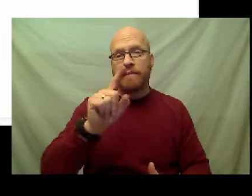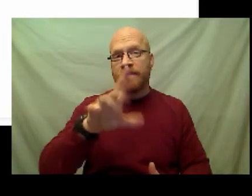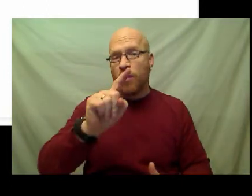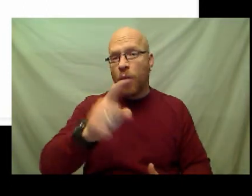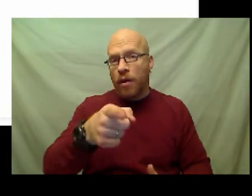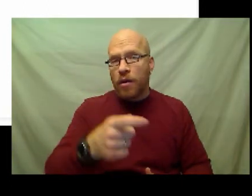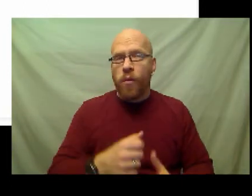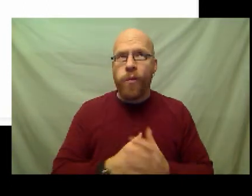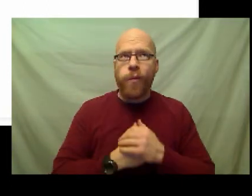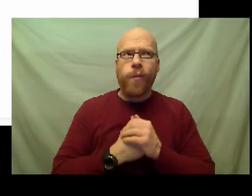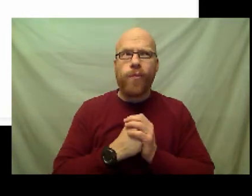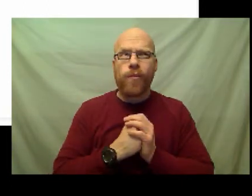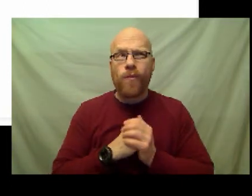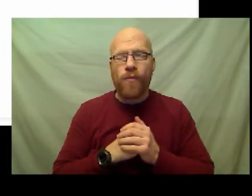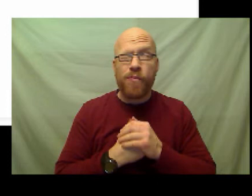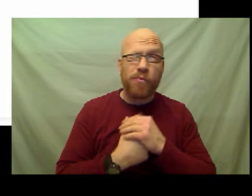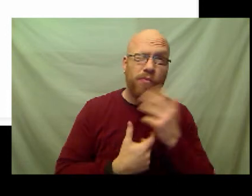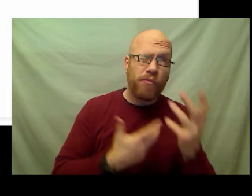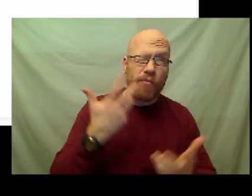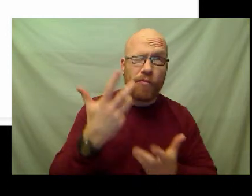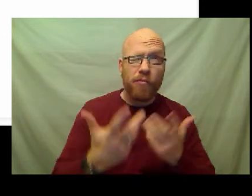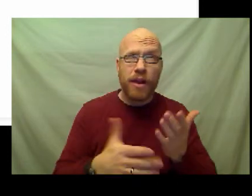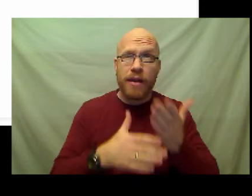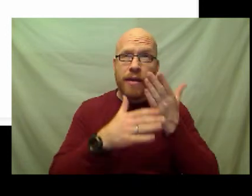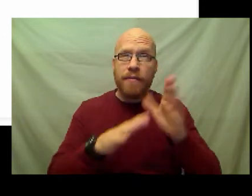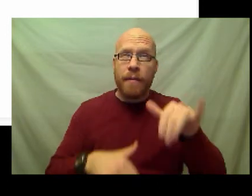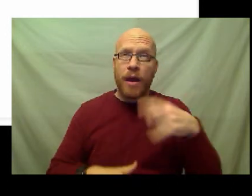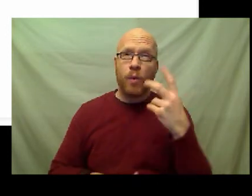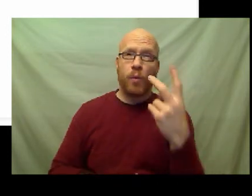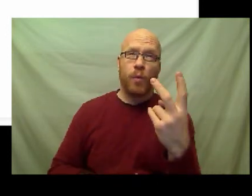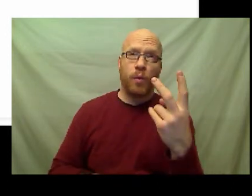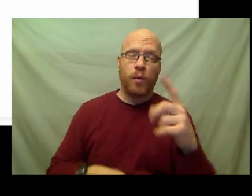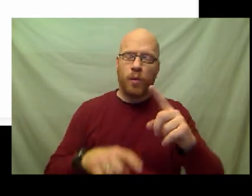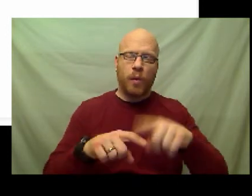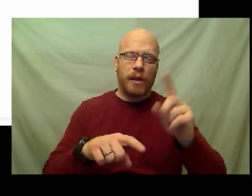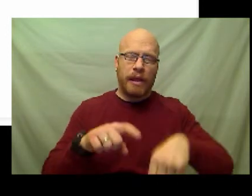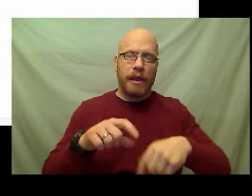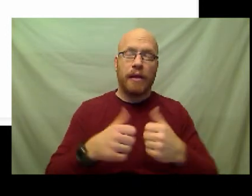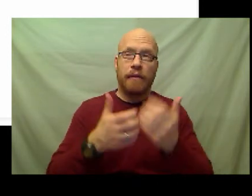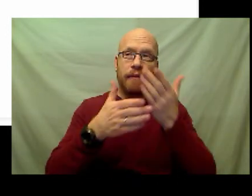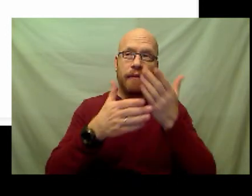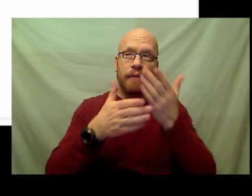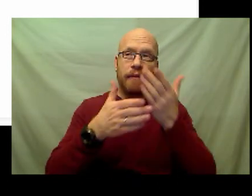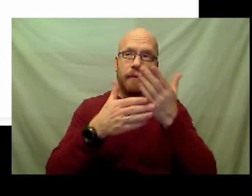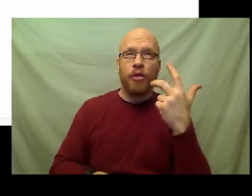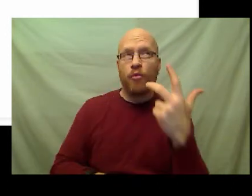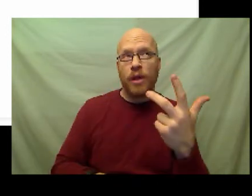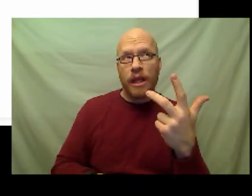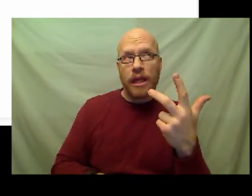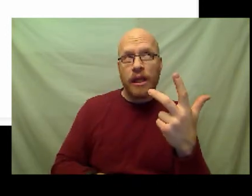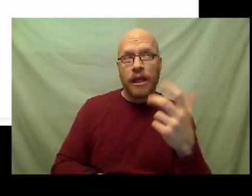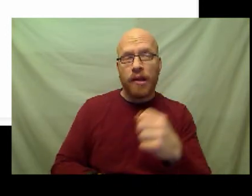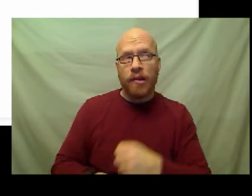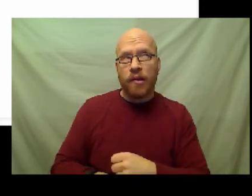51. Let me think. Well, divided by 2? No, I can't do that. Divided by 3?